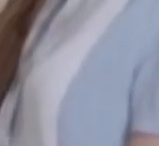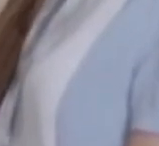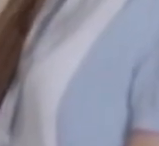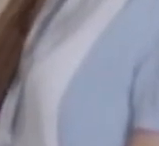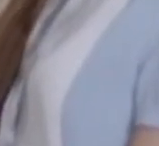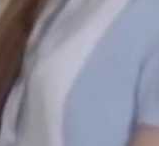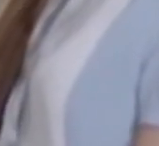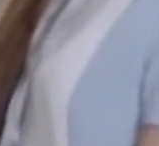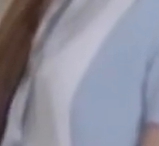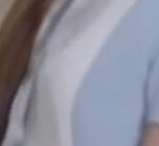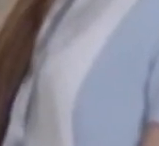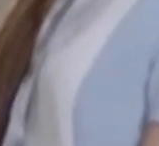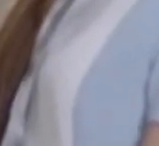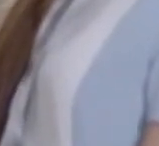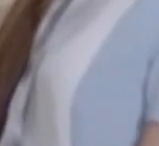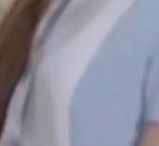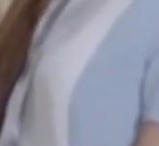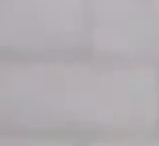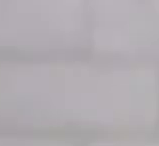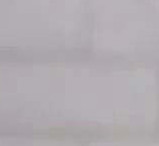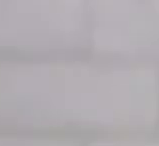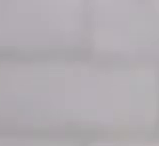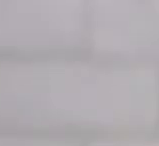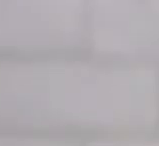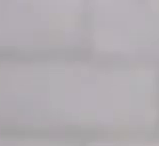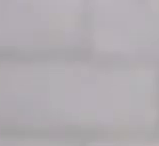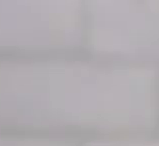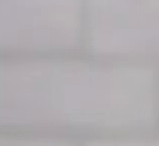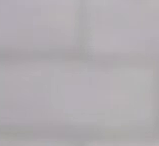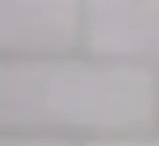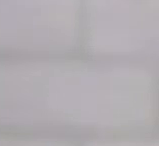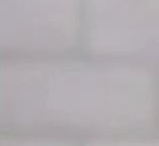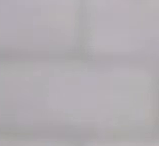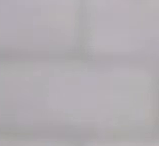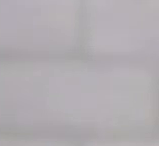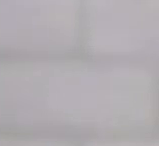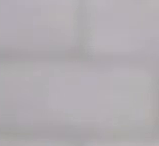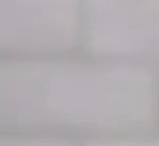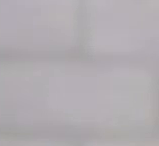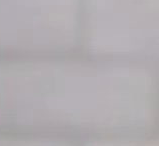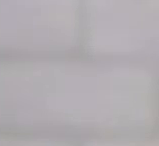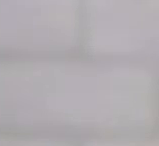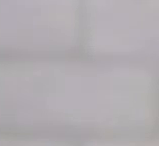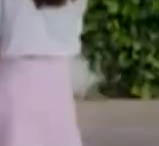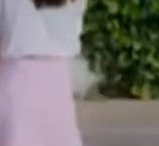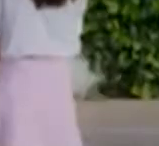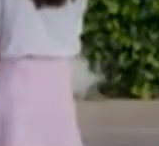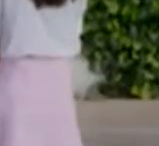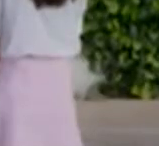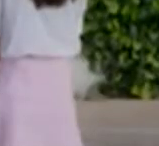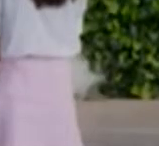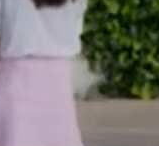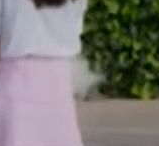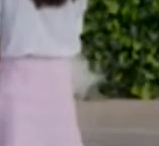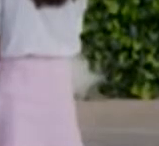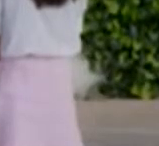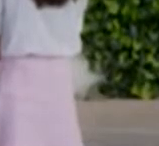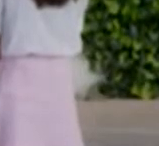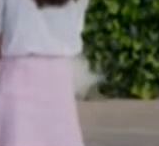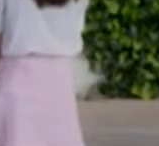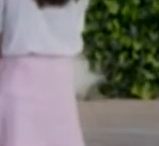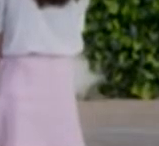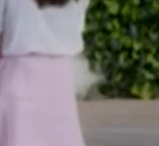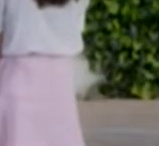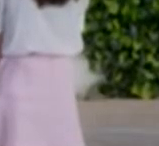Everyone, I officially announce, as of today, Larry has been promoted to the position